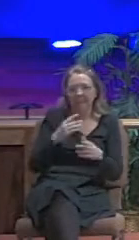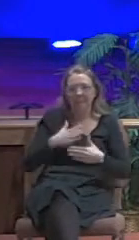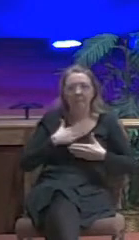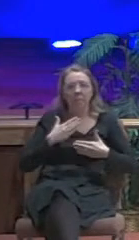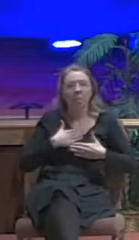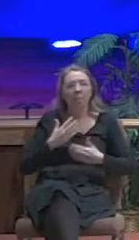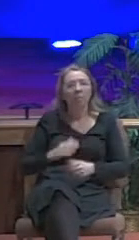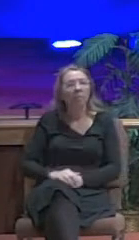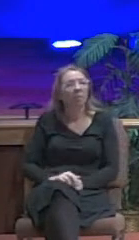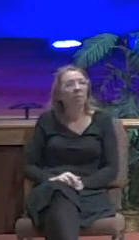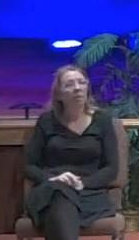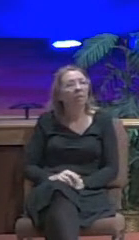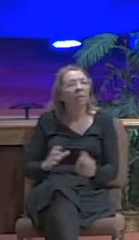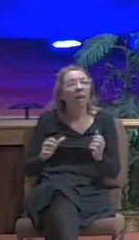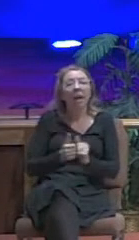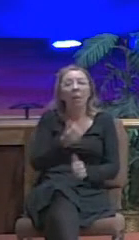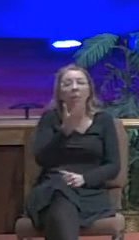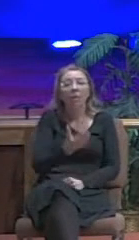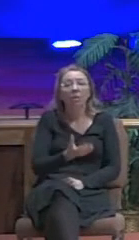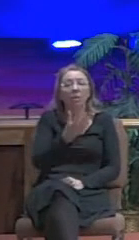I am great!